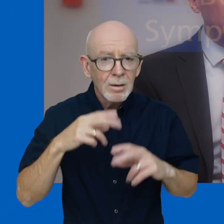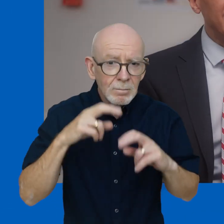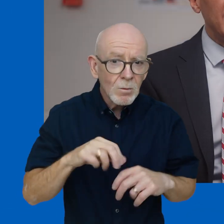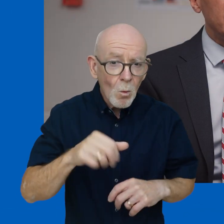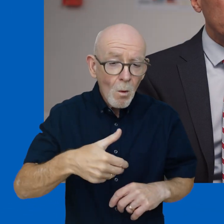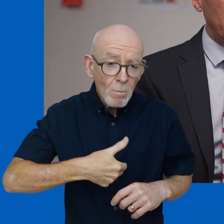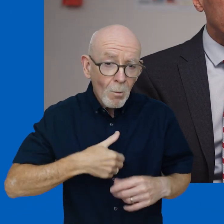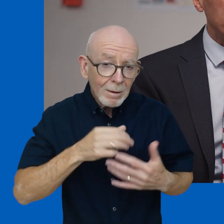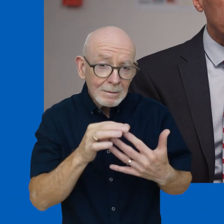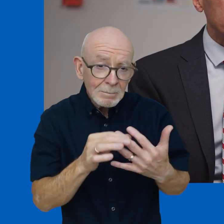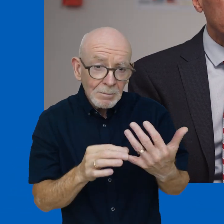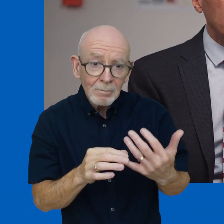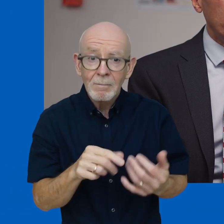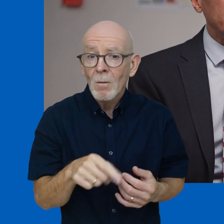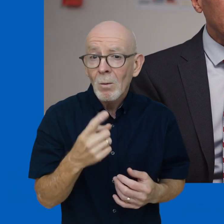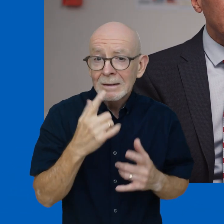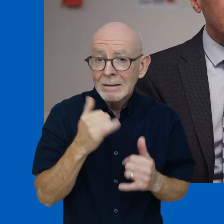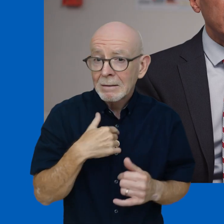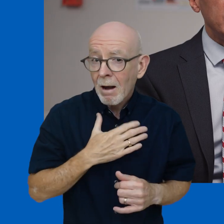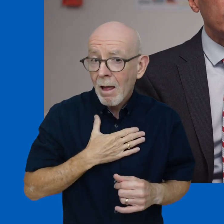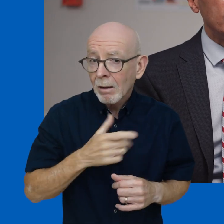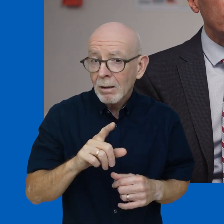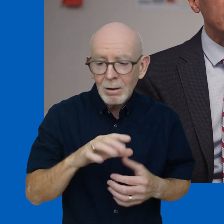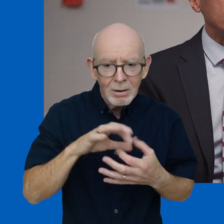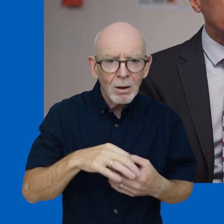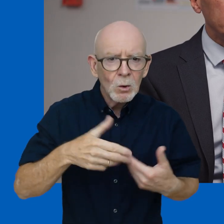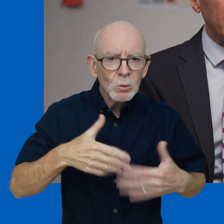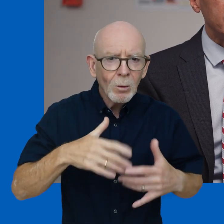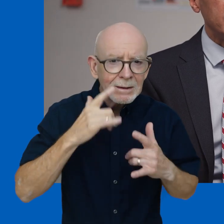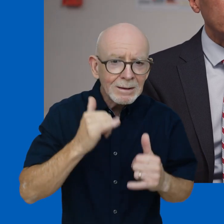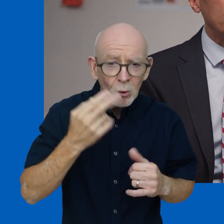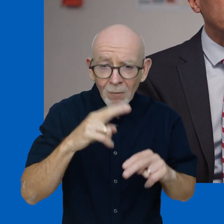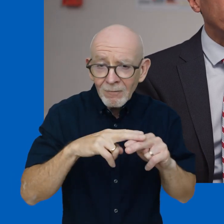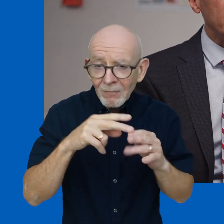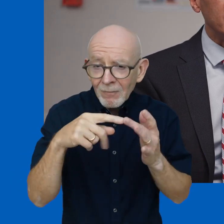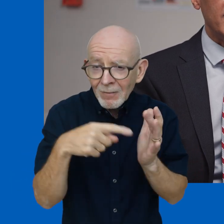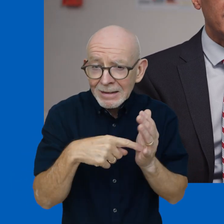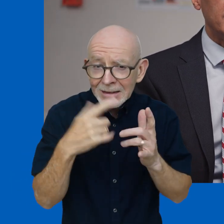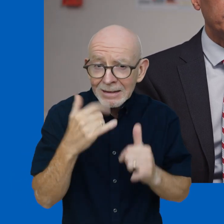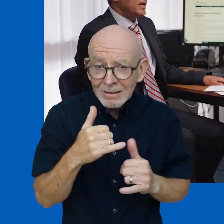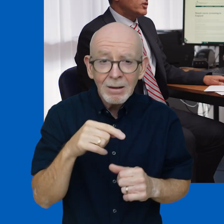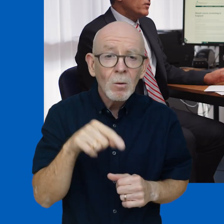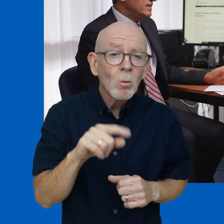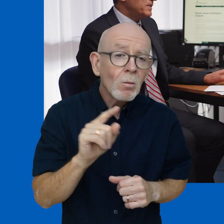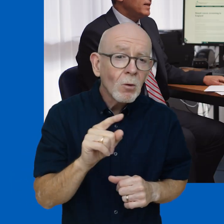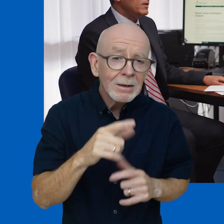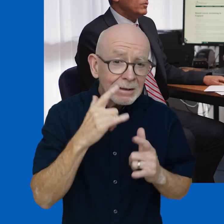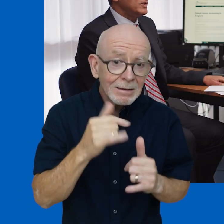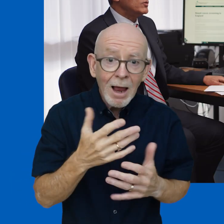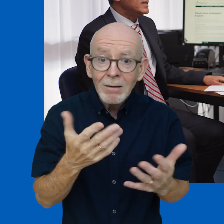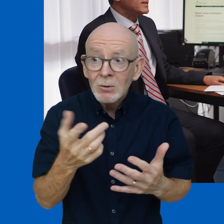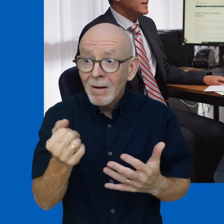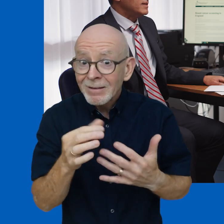Since we're investigating your bowel symptoms, one other test I'd like you to do is a stool test called the FIT test. Generally